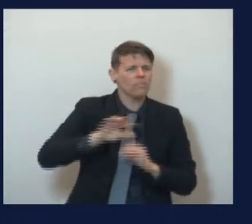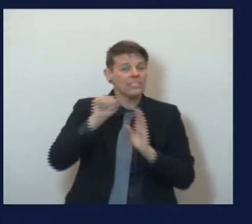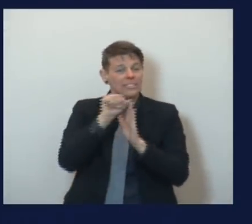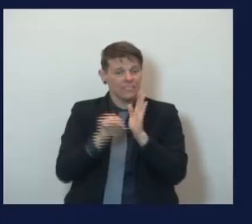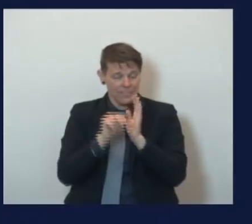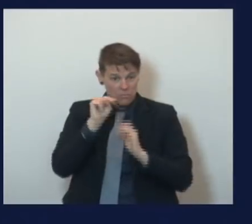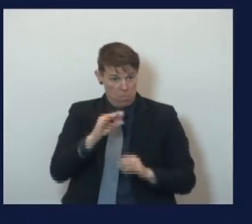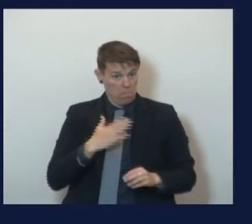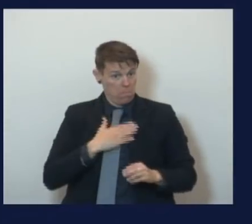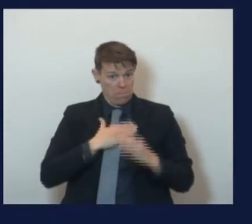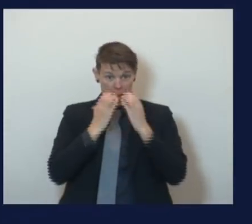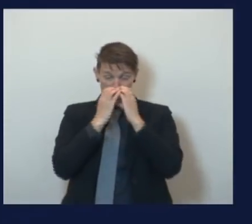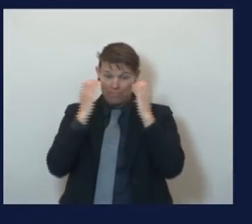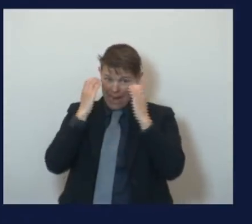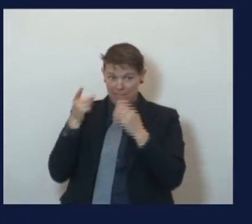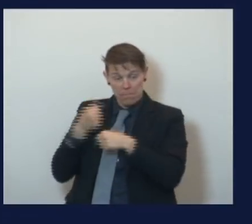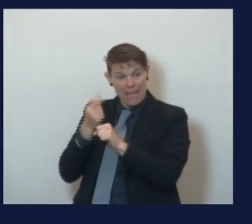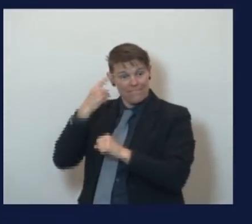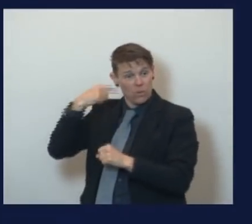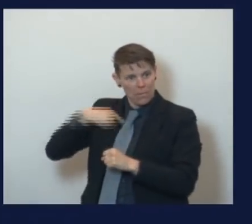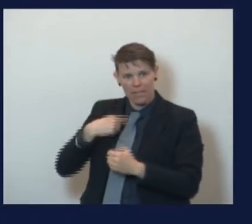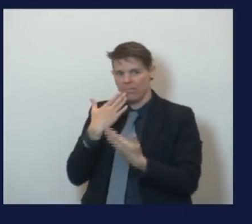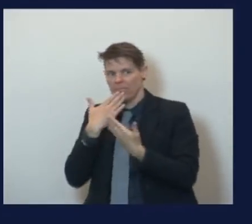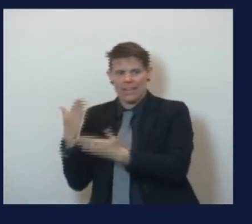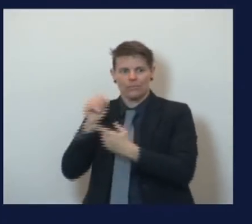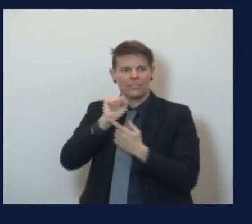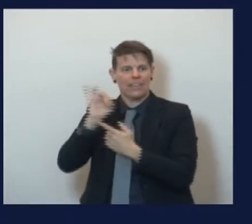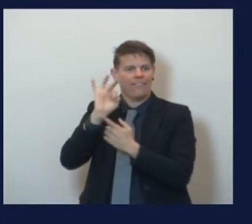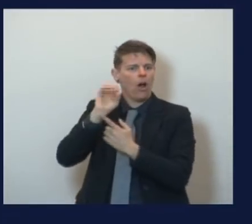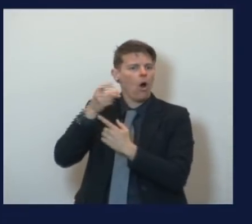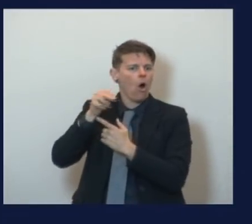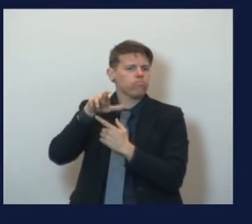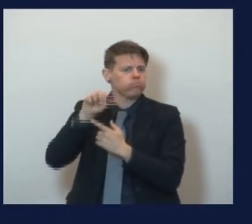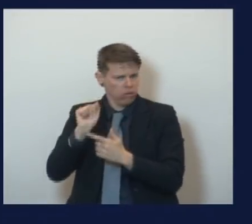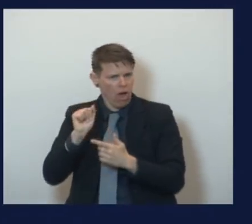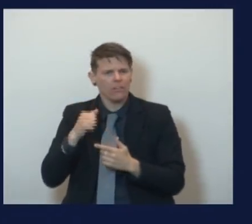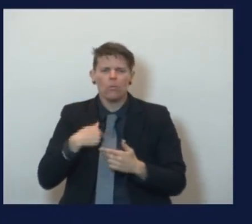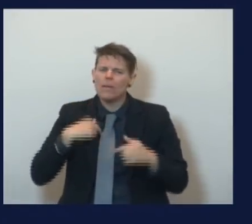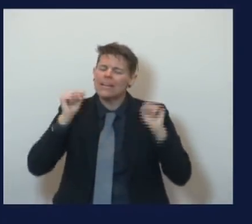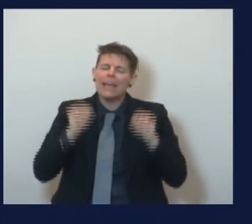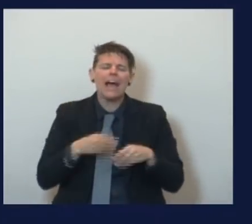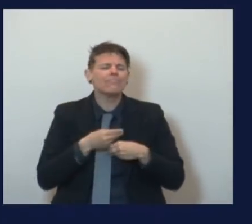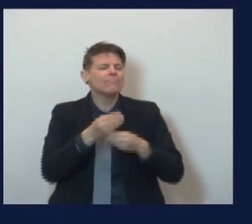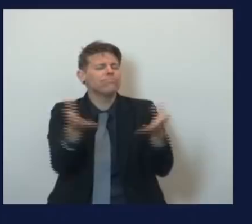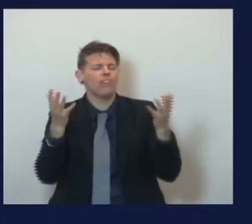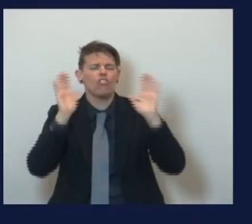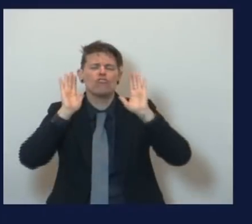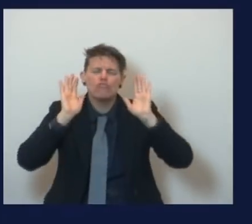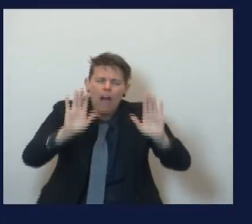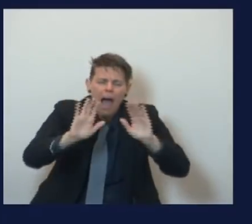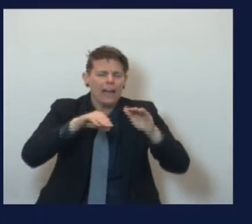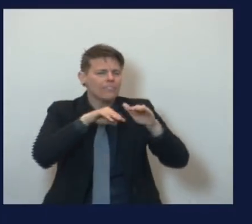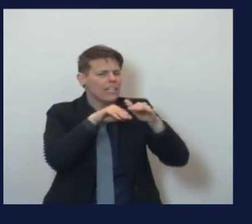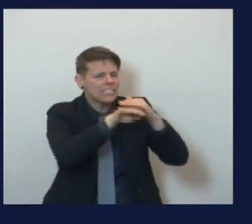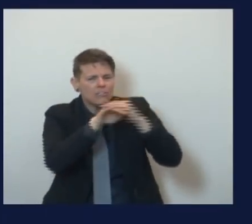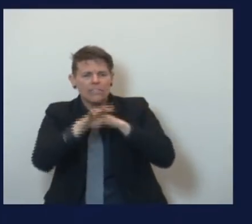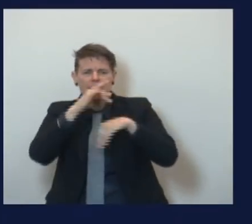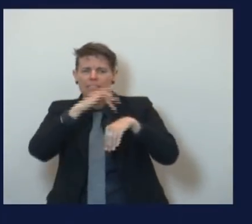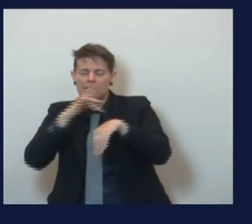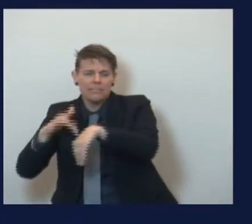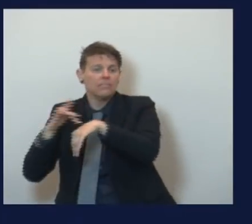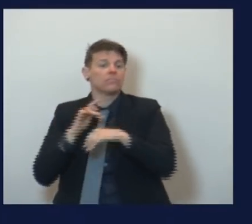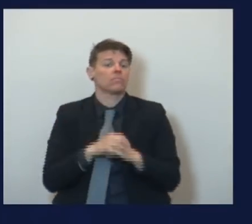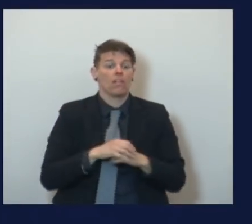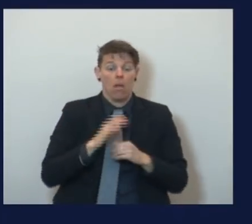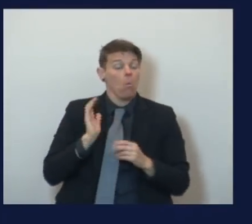me, and thank you, Santa Fe Opera. We think we can get you incredible access, and we've got inmates in corrections who are making masks.